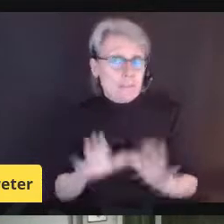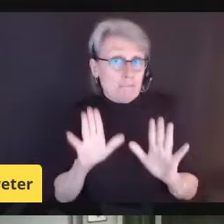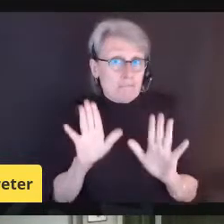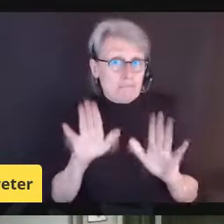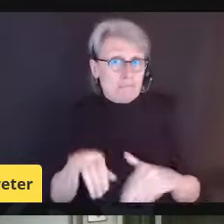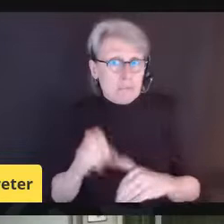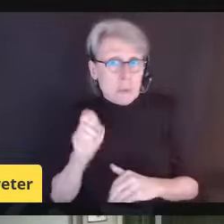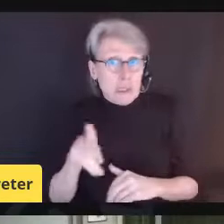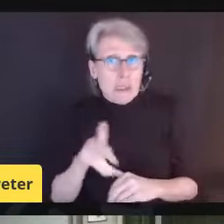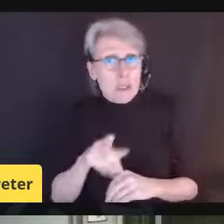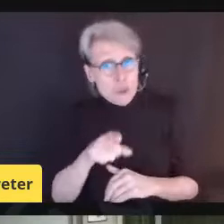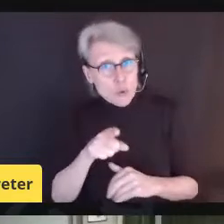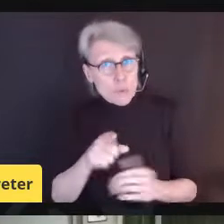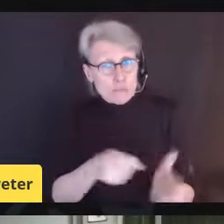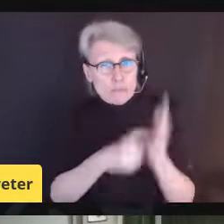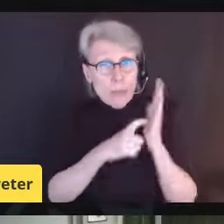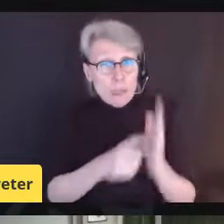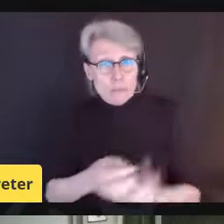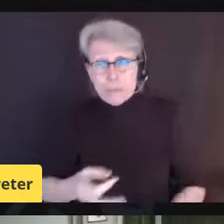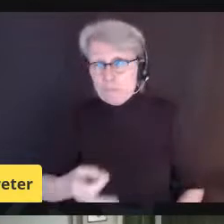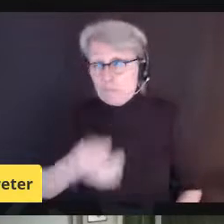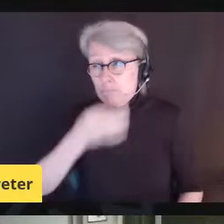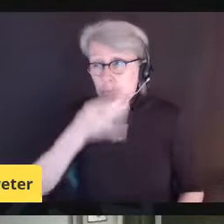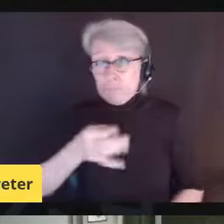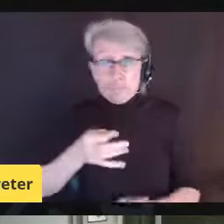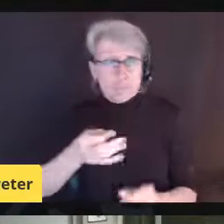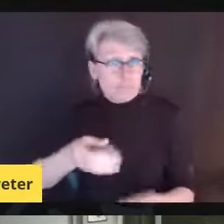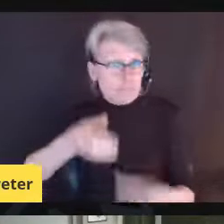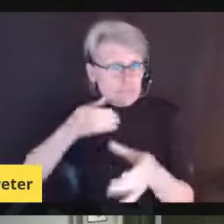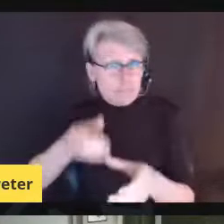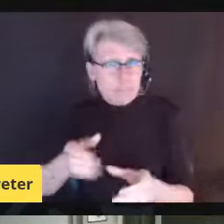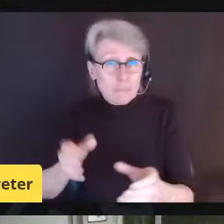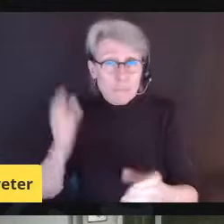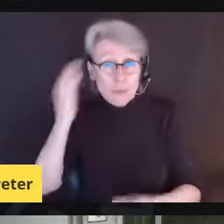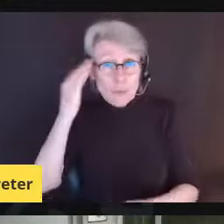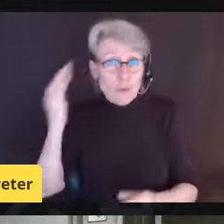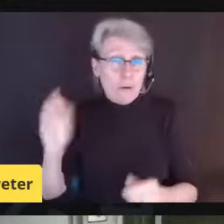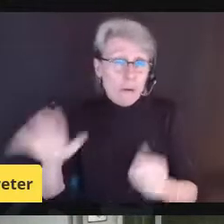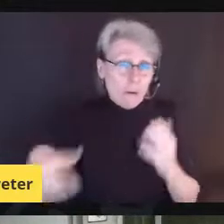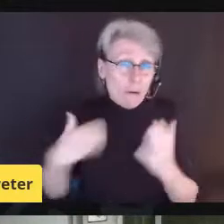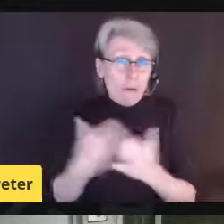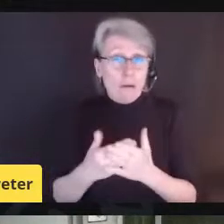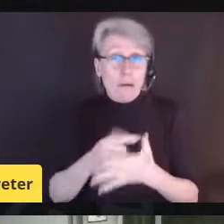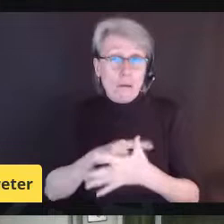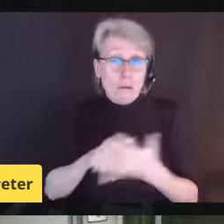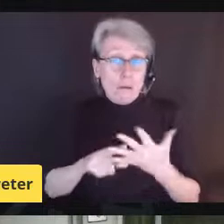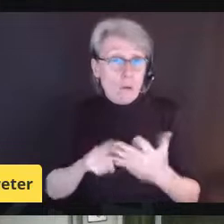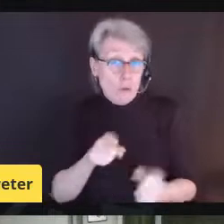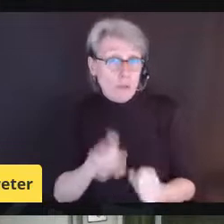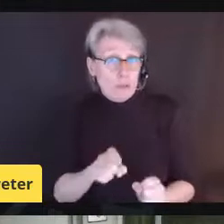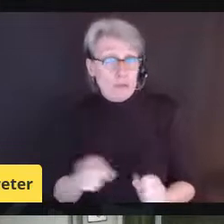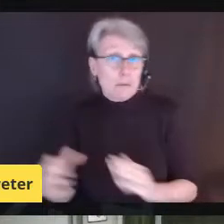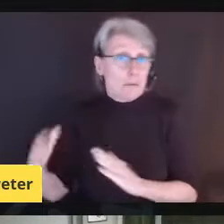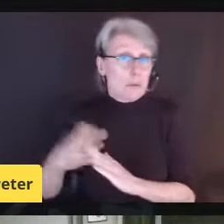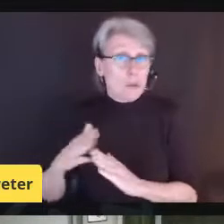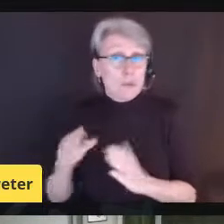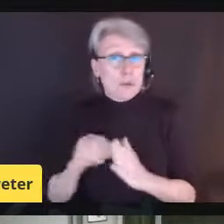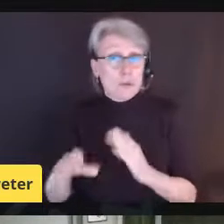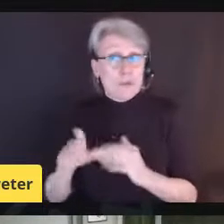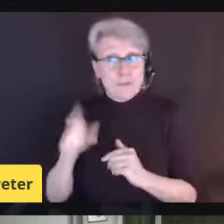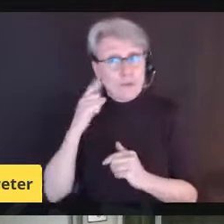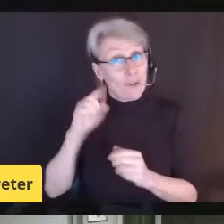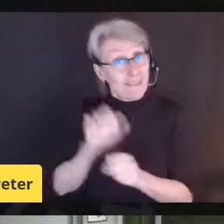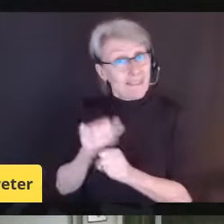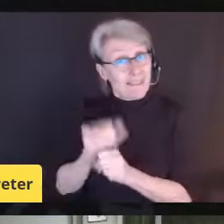an expert, you're not expected to be, you know, like even necessarily like the top student. You just have to show up and